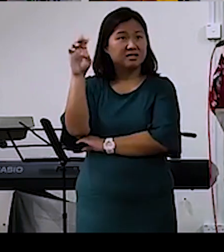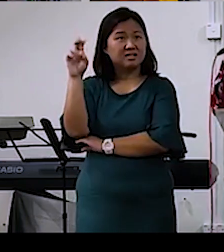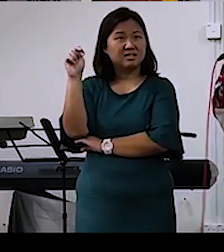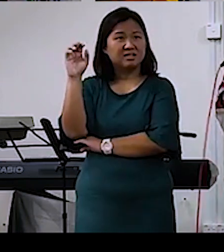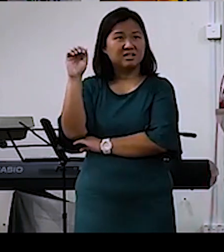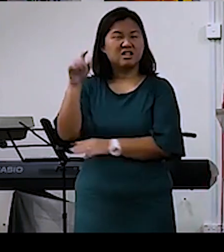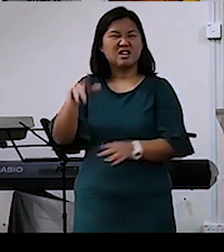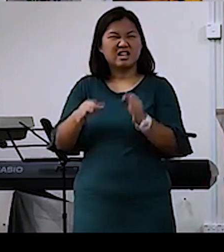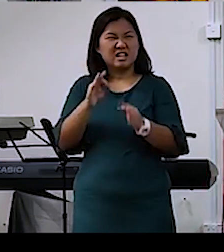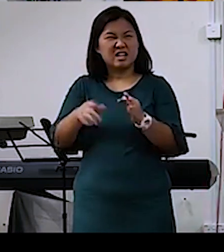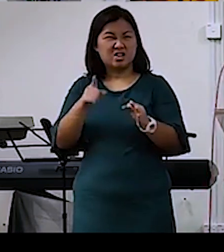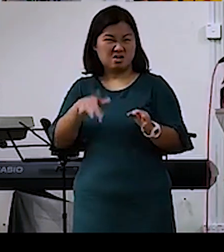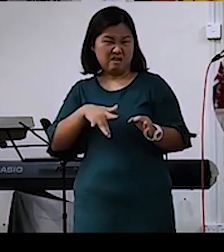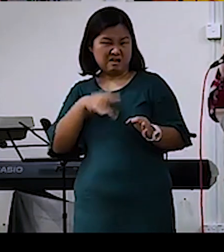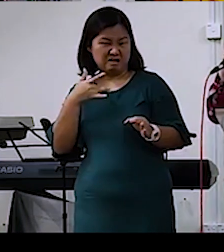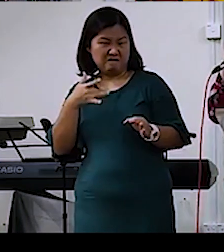feel something in your heart,